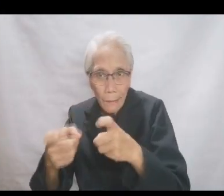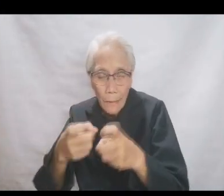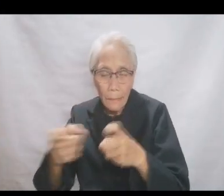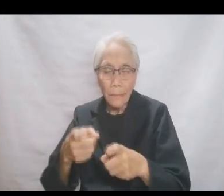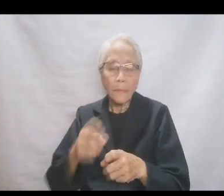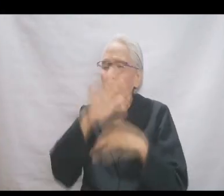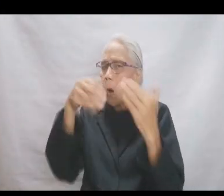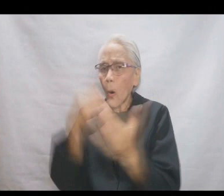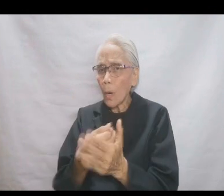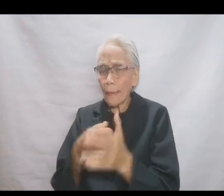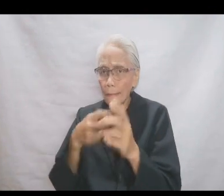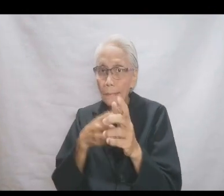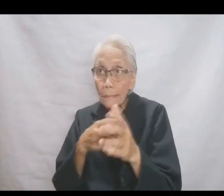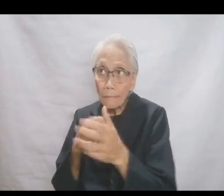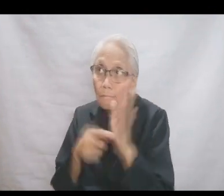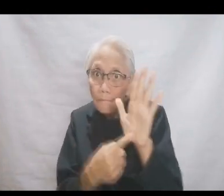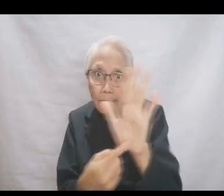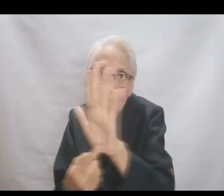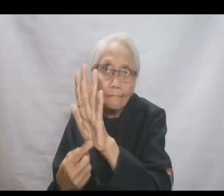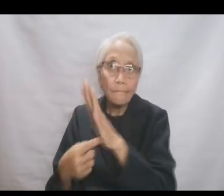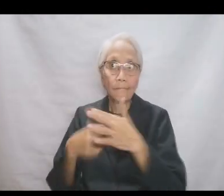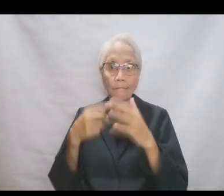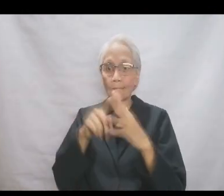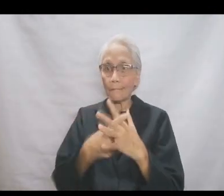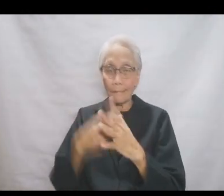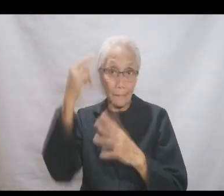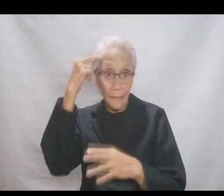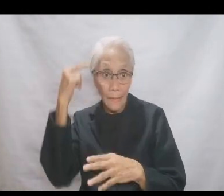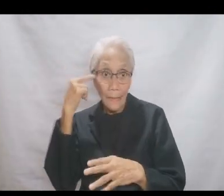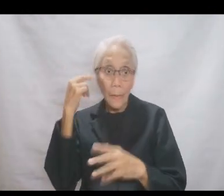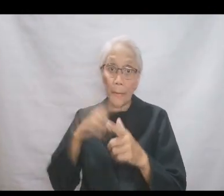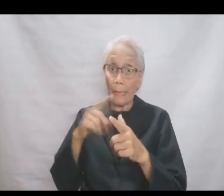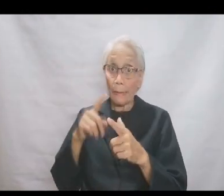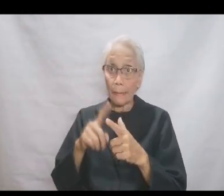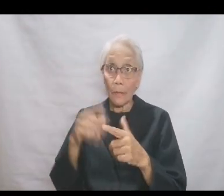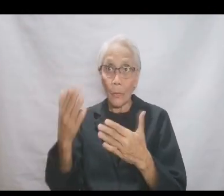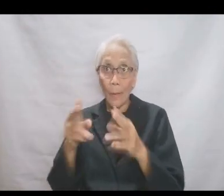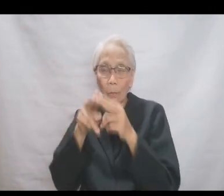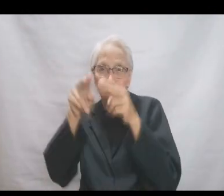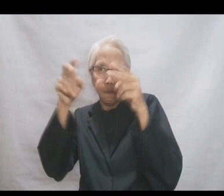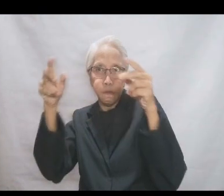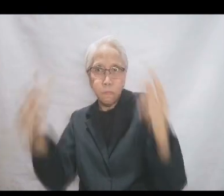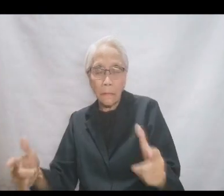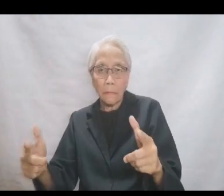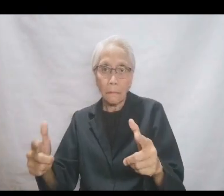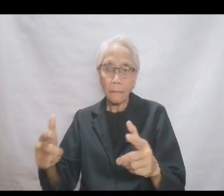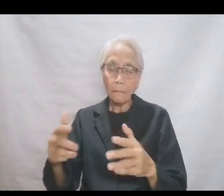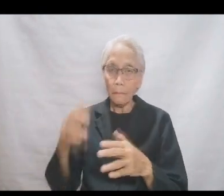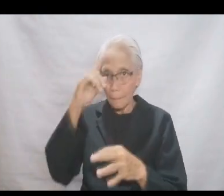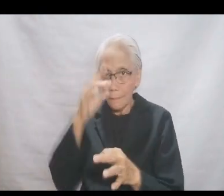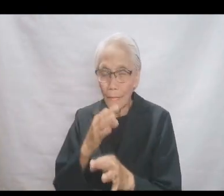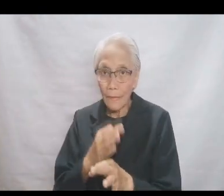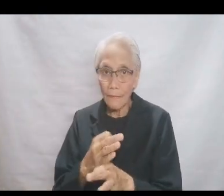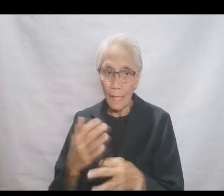jerking. All these manifestations were starting to happen. And he became huge in the Word of Faith because he's a huge